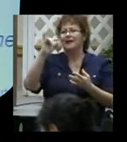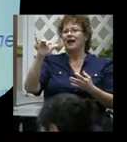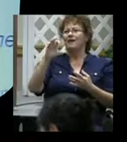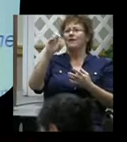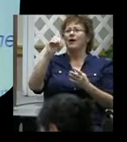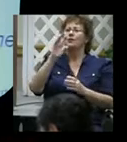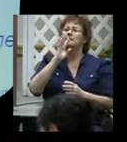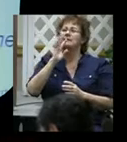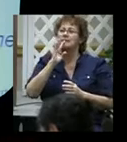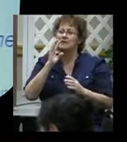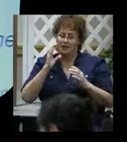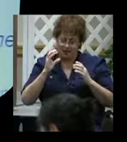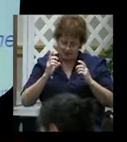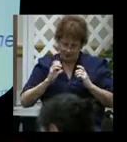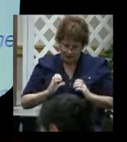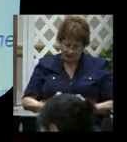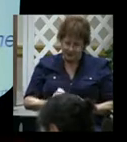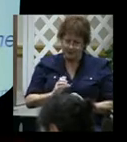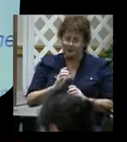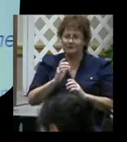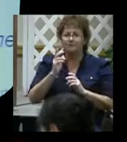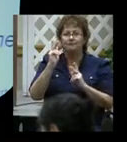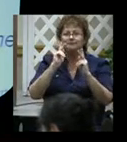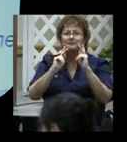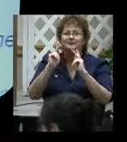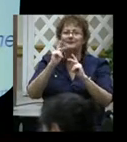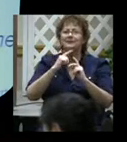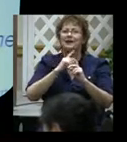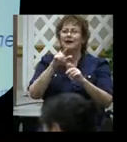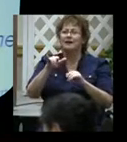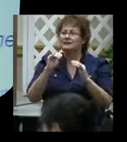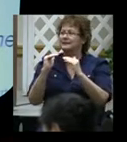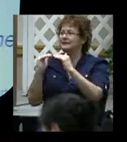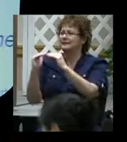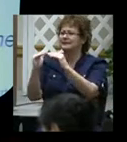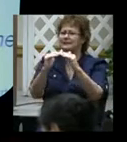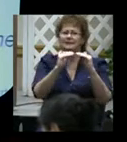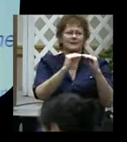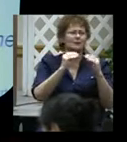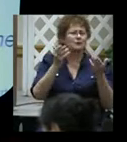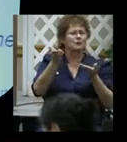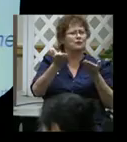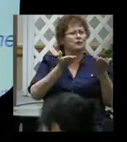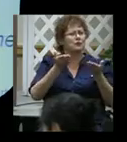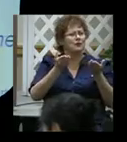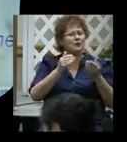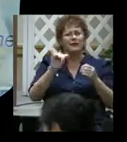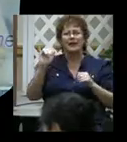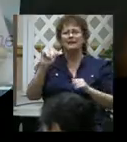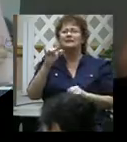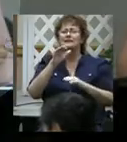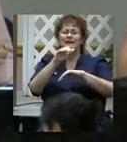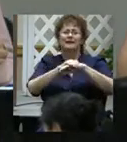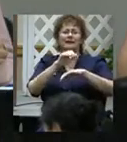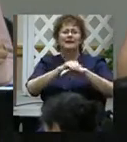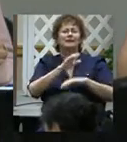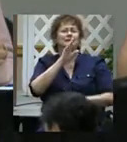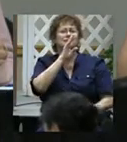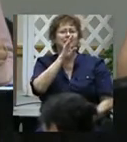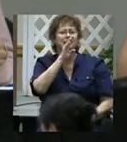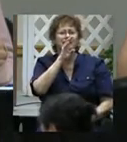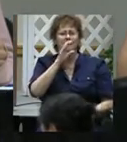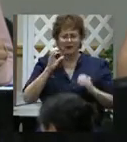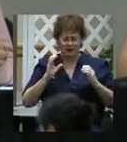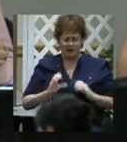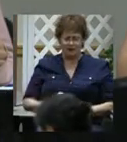and customers. I am confident the people are receiving the same level of service as English-speaking customers."